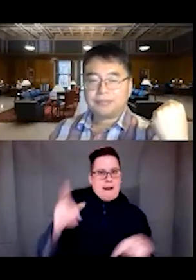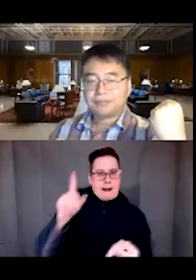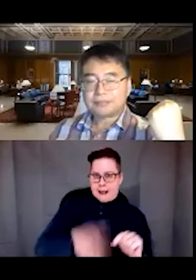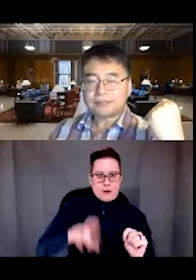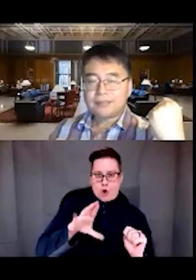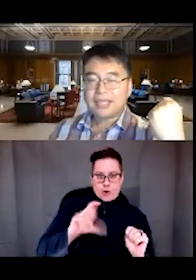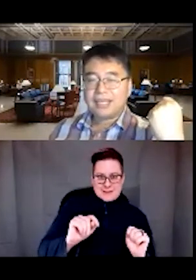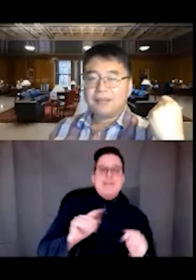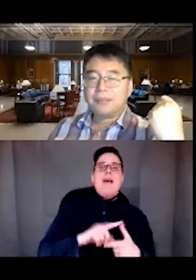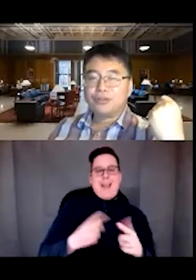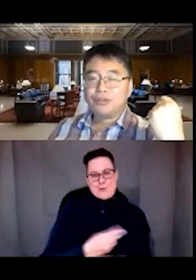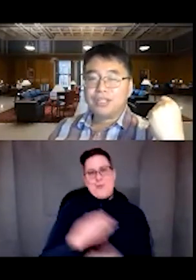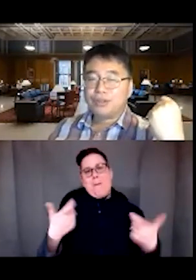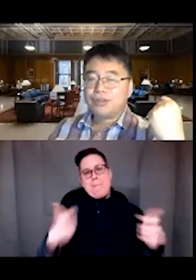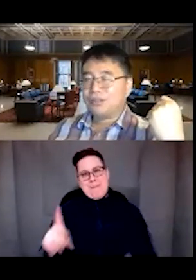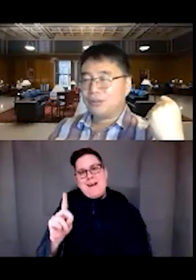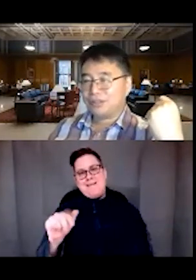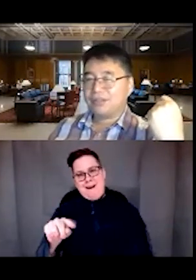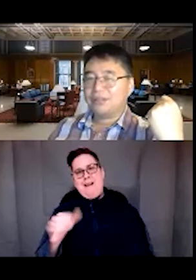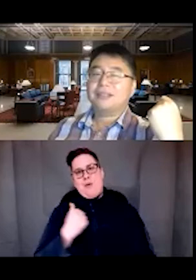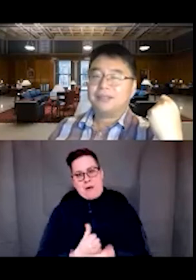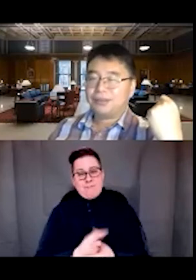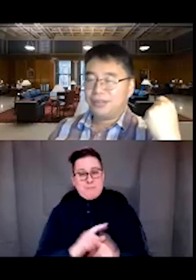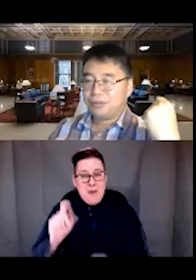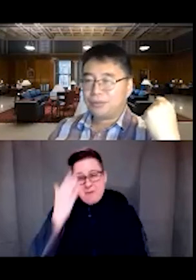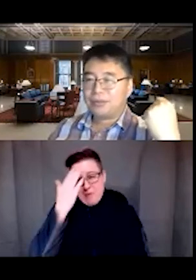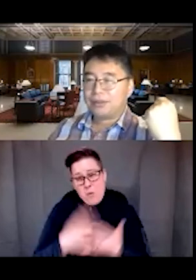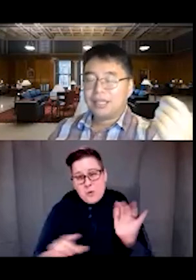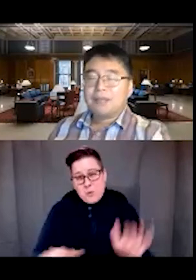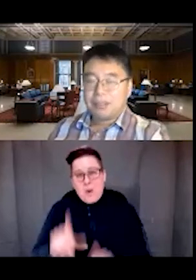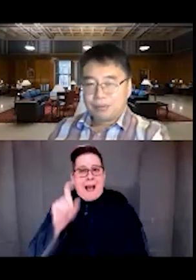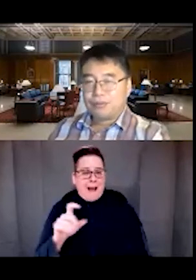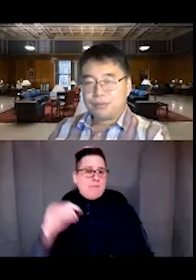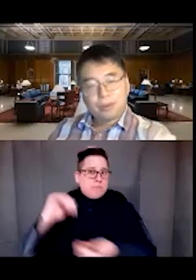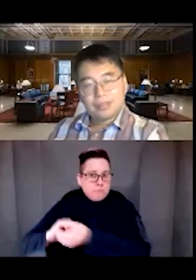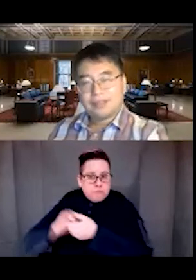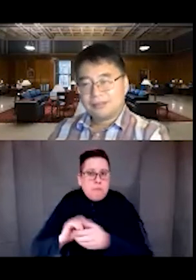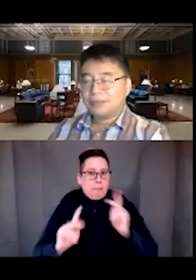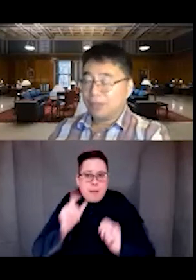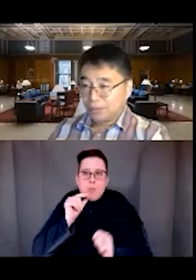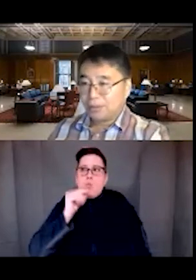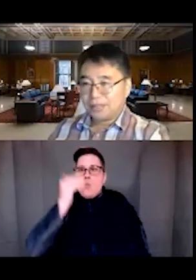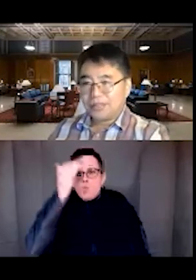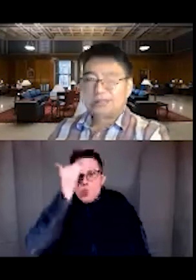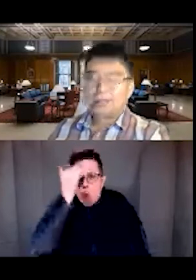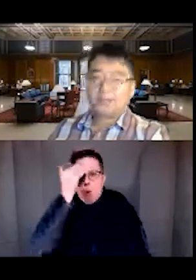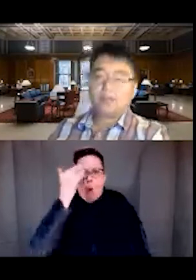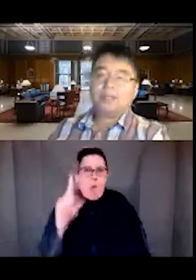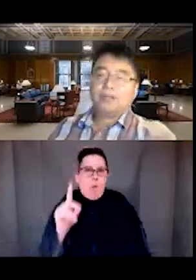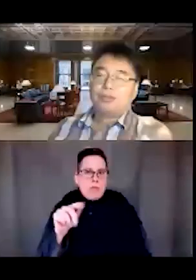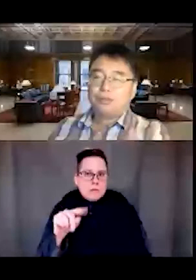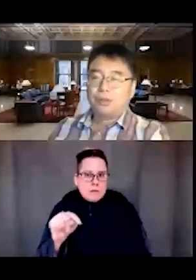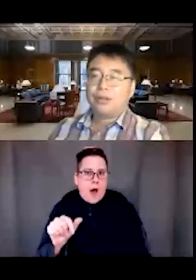help. But you really do need to know what you're doing, right? So you need to work with people who know the data